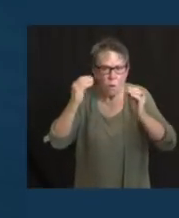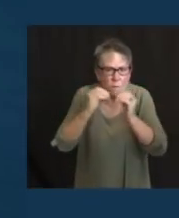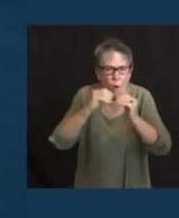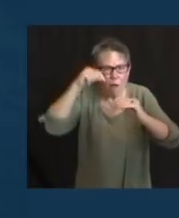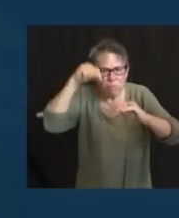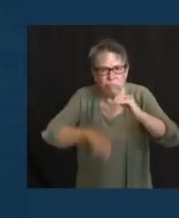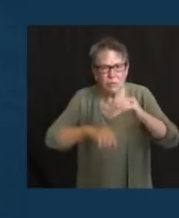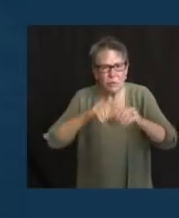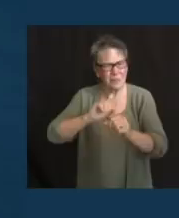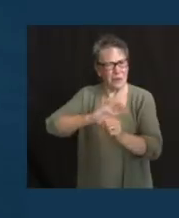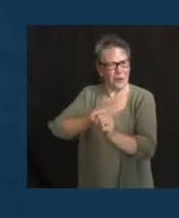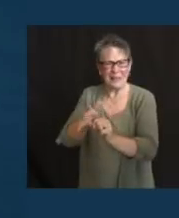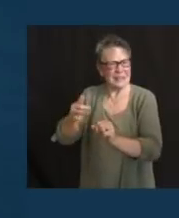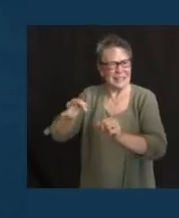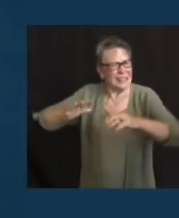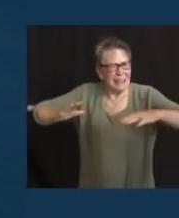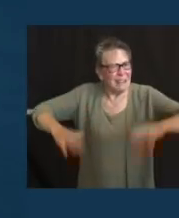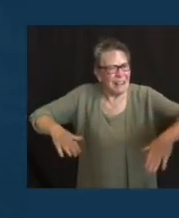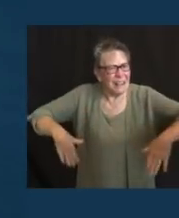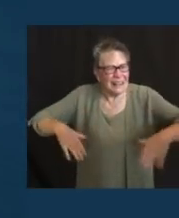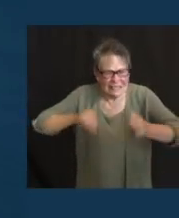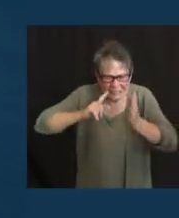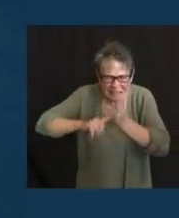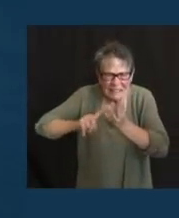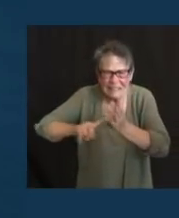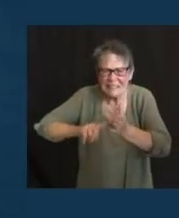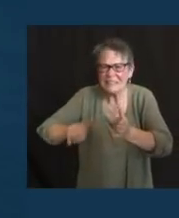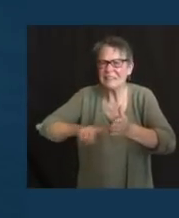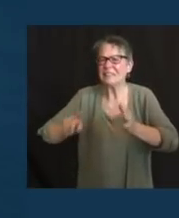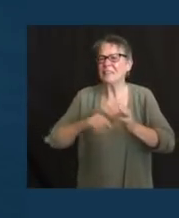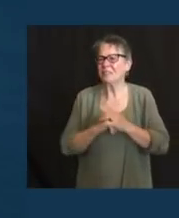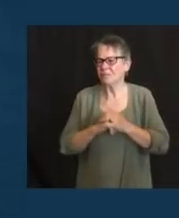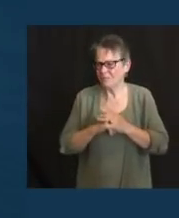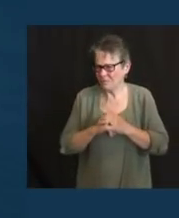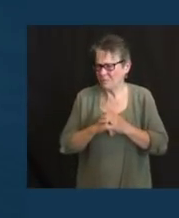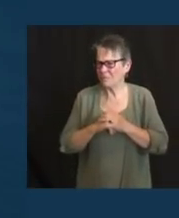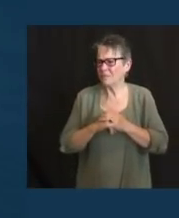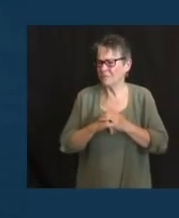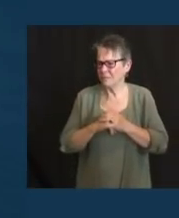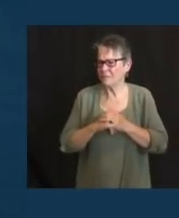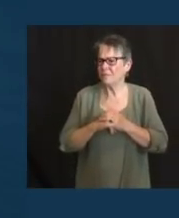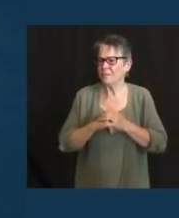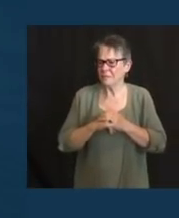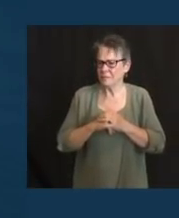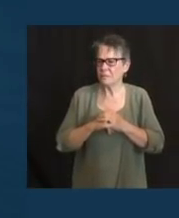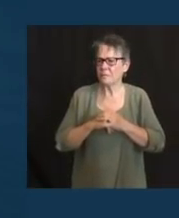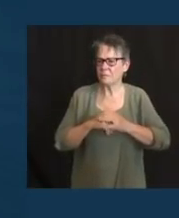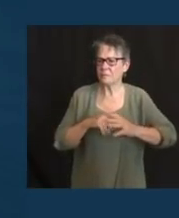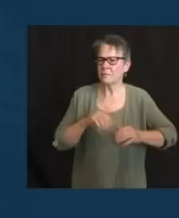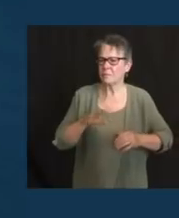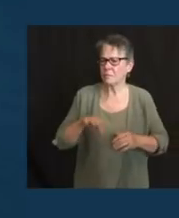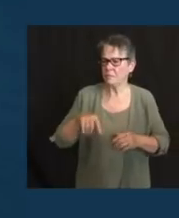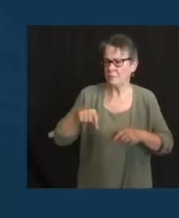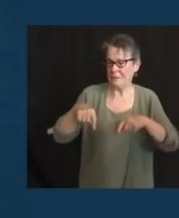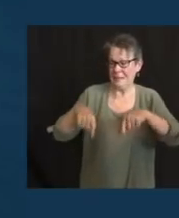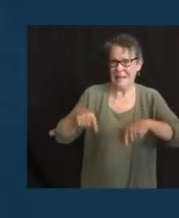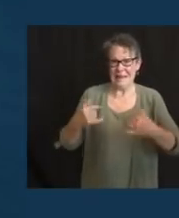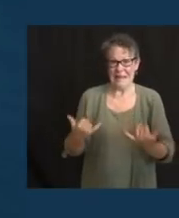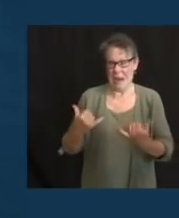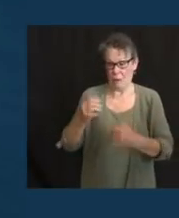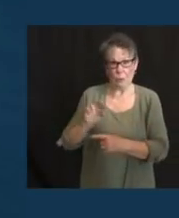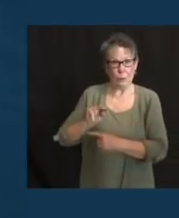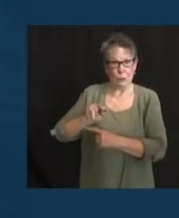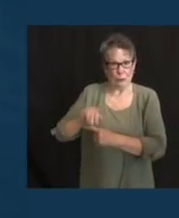work in local health departments statewide, identifying the people who have been in close contact with an individual who was